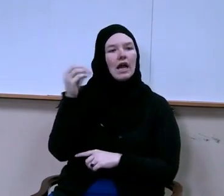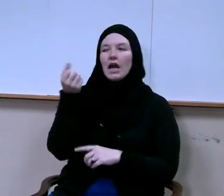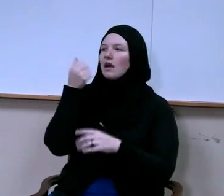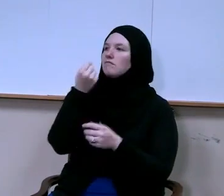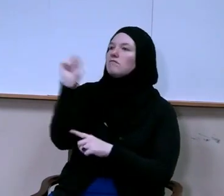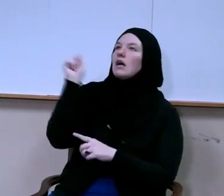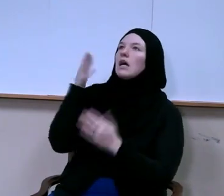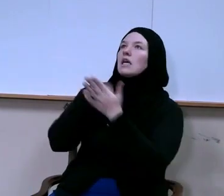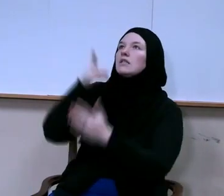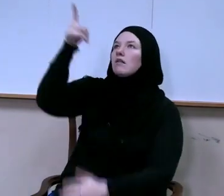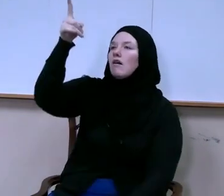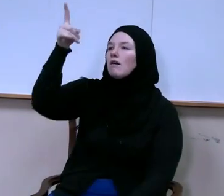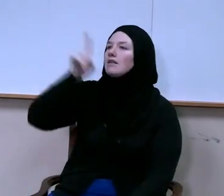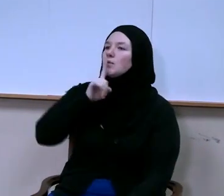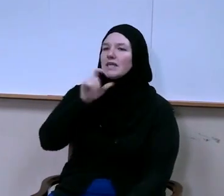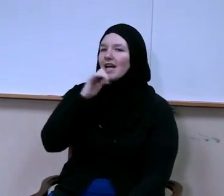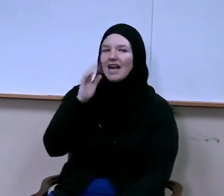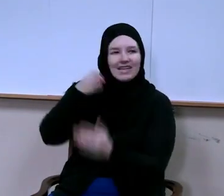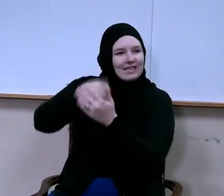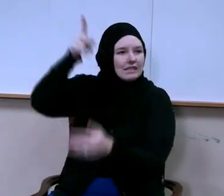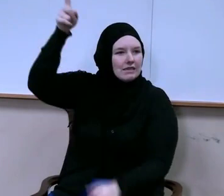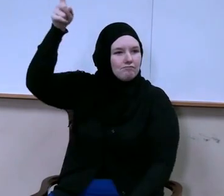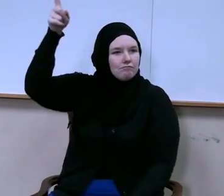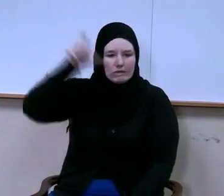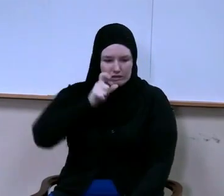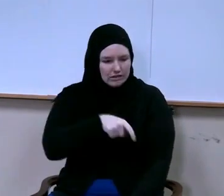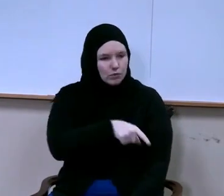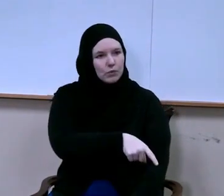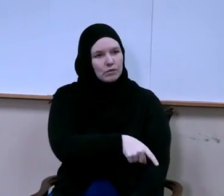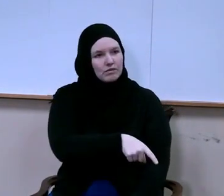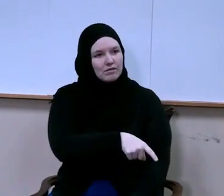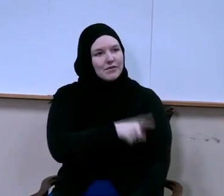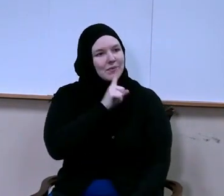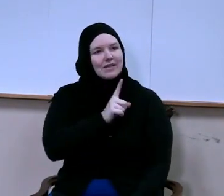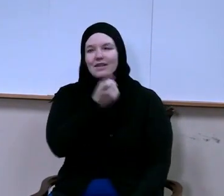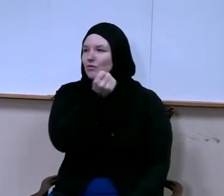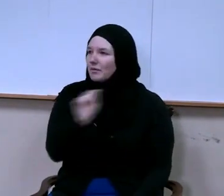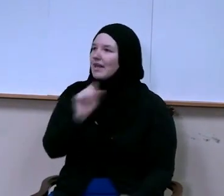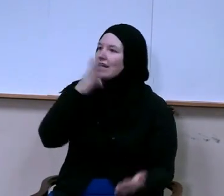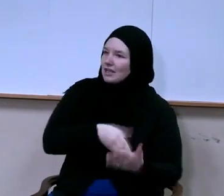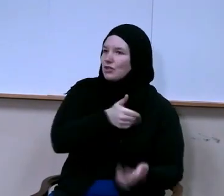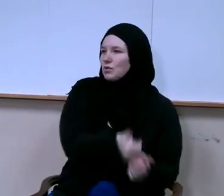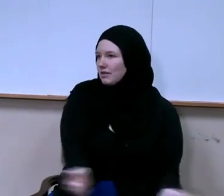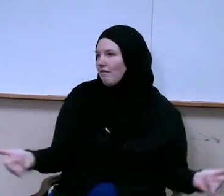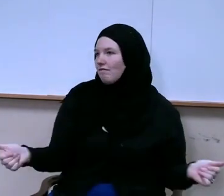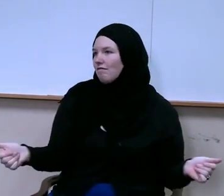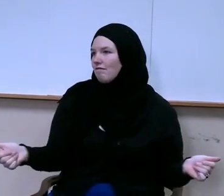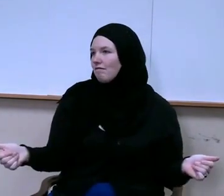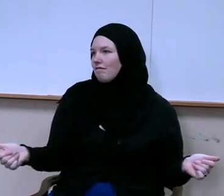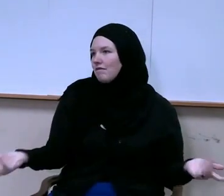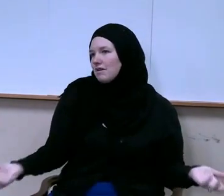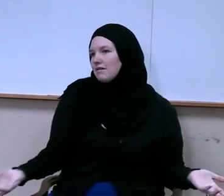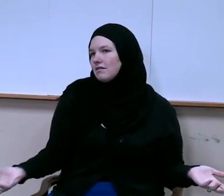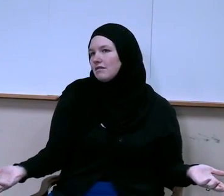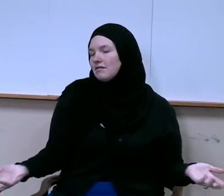you. It's a matter of utility for this life. You can use the power that Allah has given you for anything, good